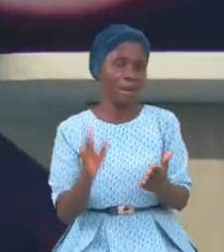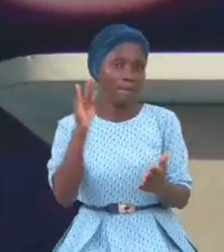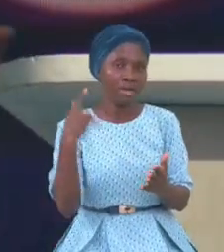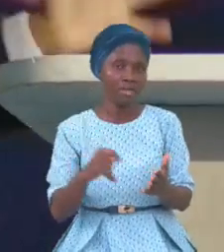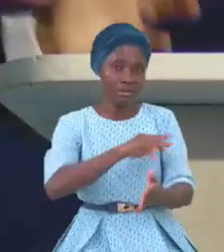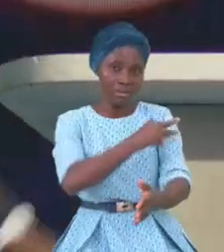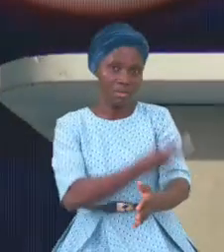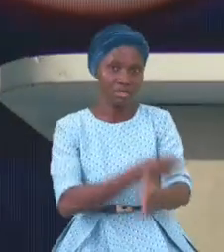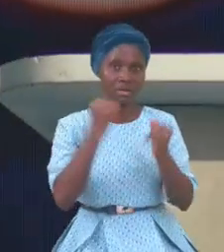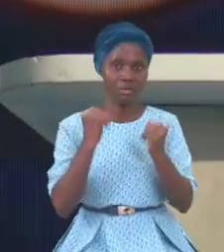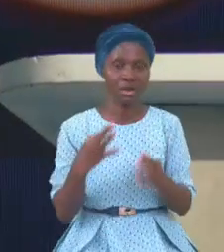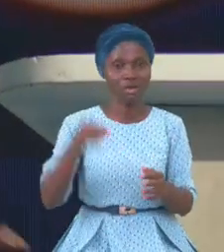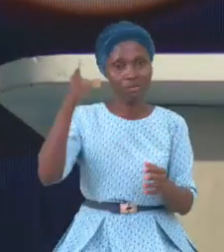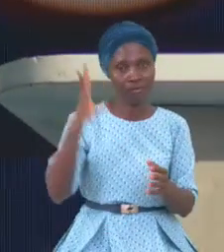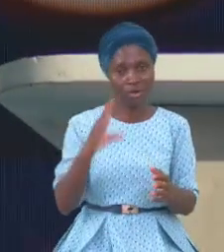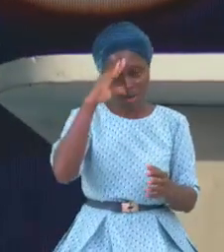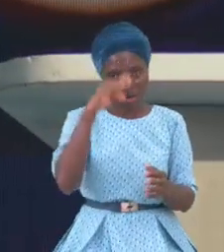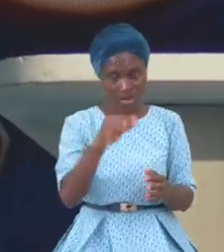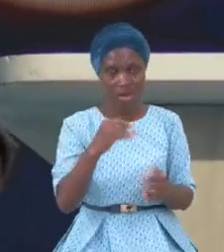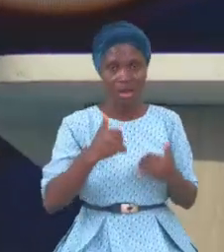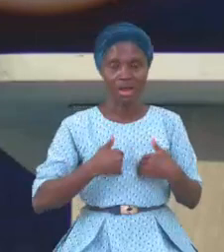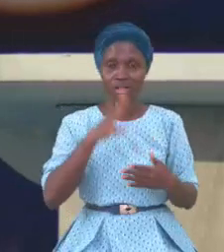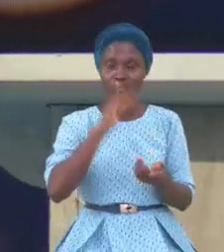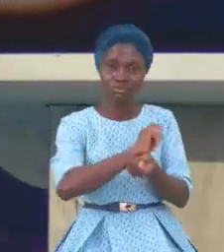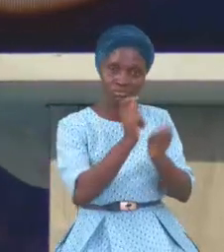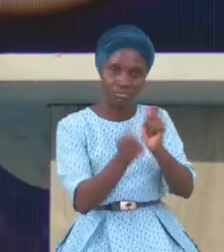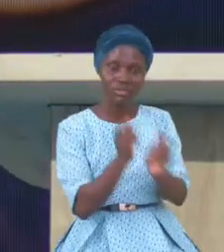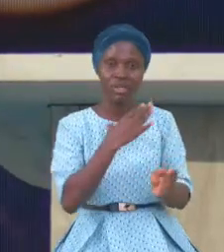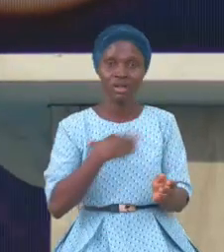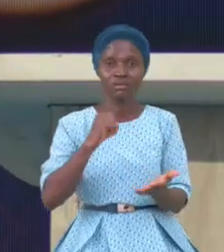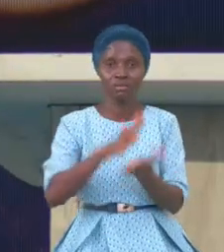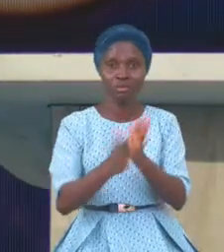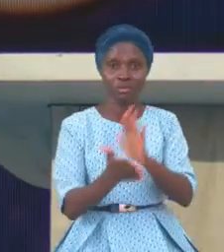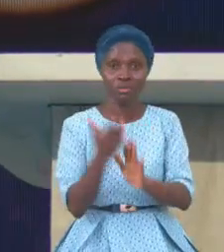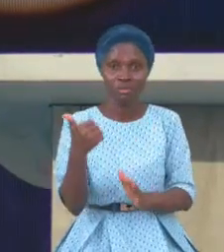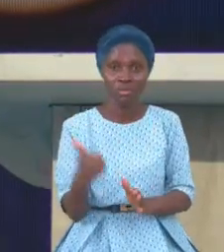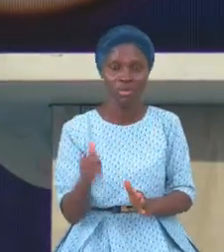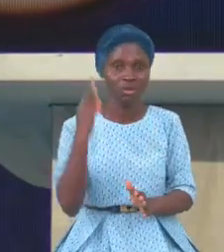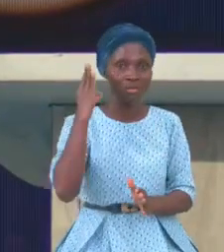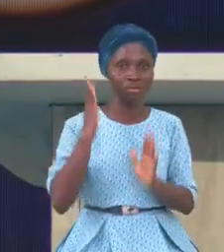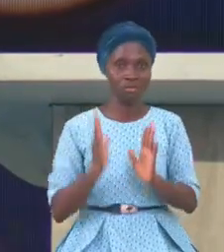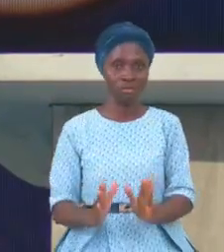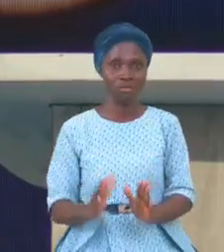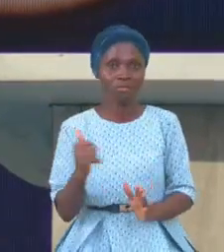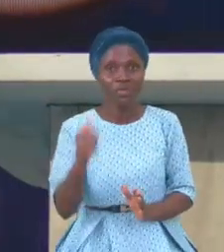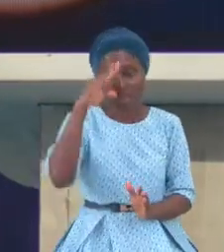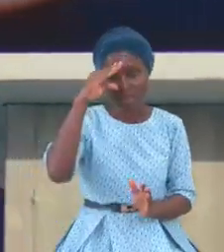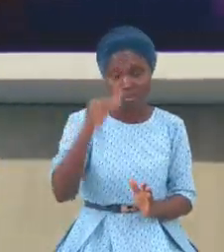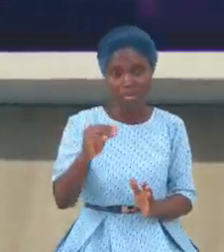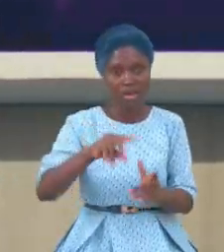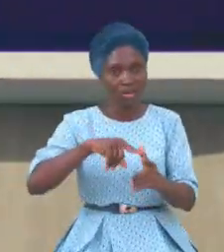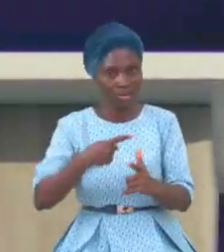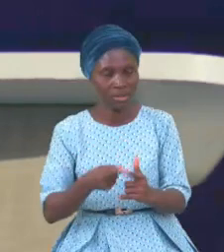had been transformed and he's become a minister, a man, then a minister,